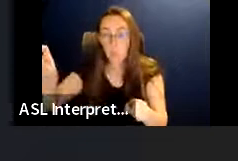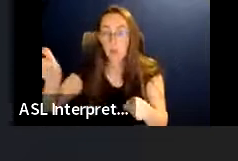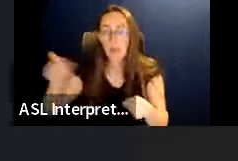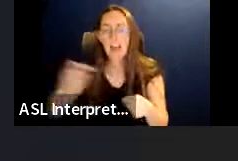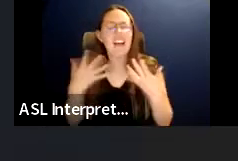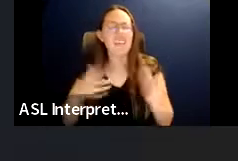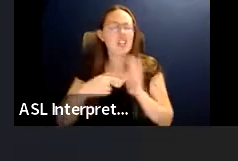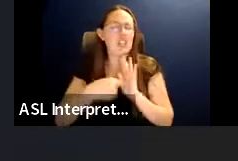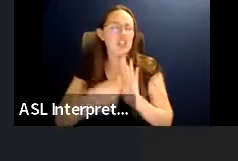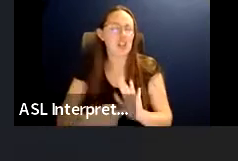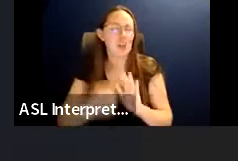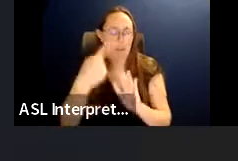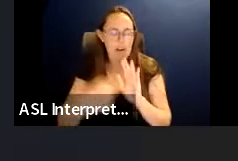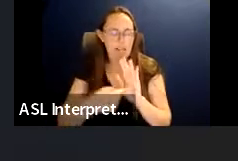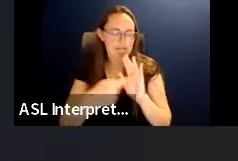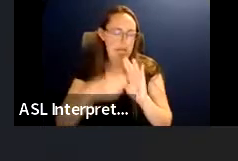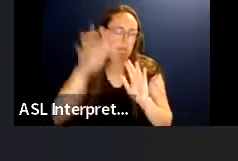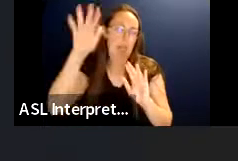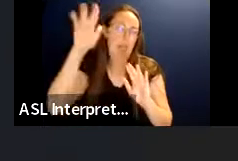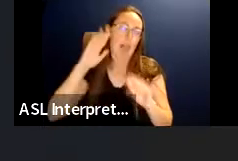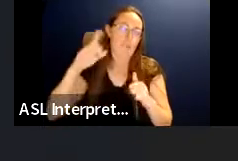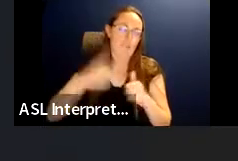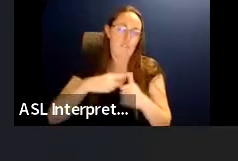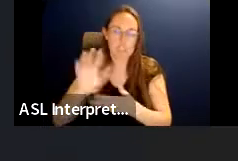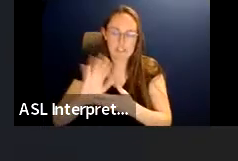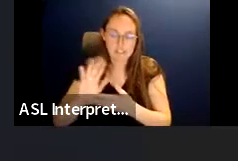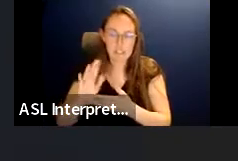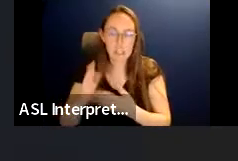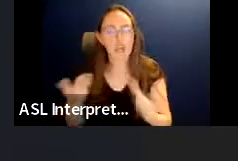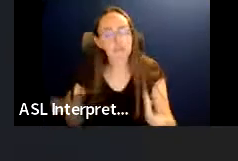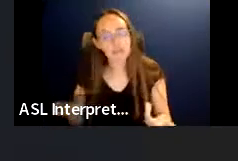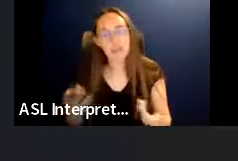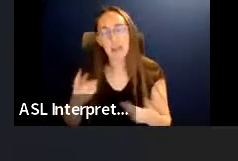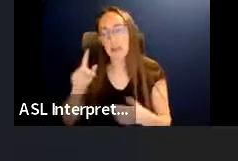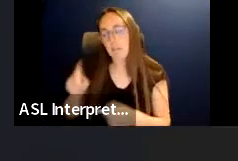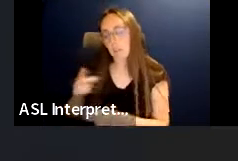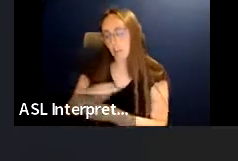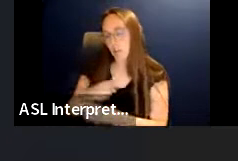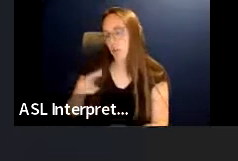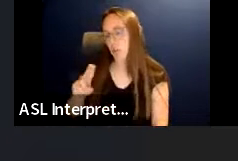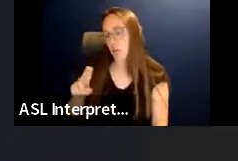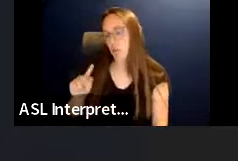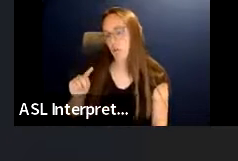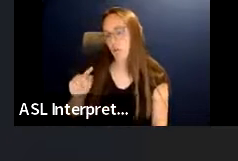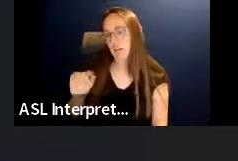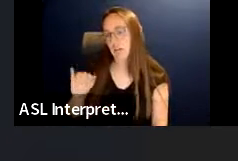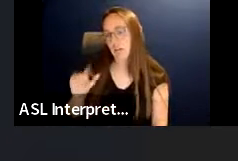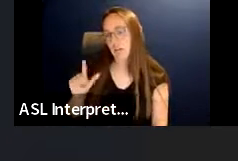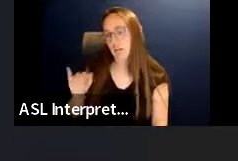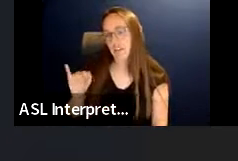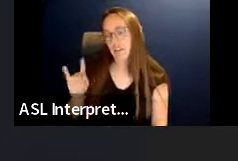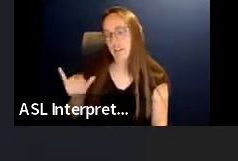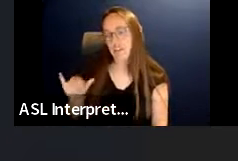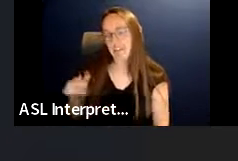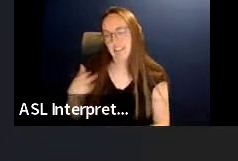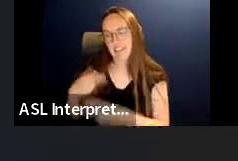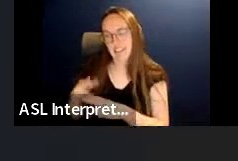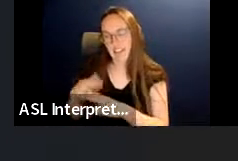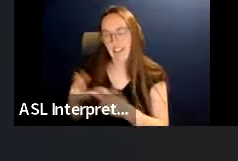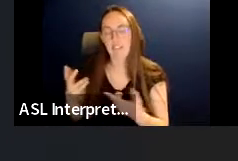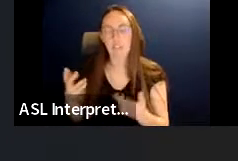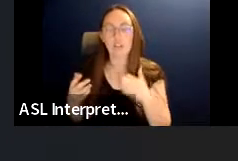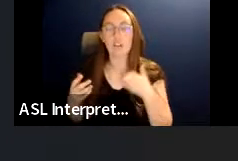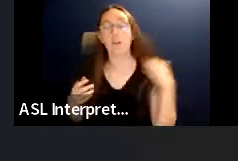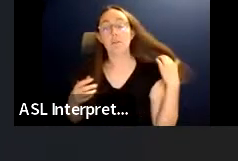score across the flutes, or your pocket Eileen that you all made, you were scoring across the flute. I